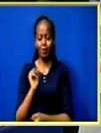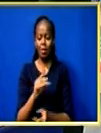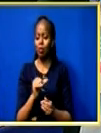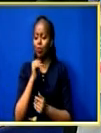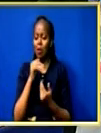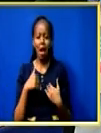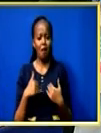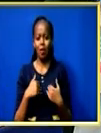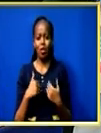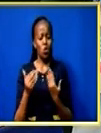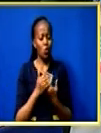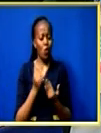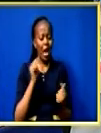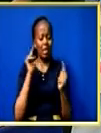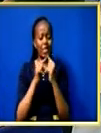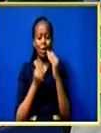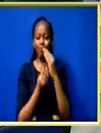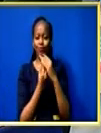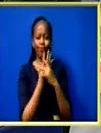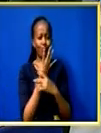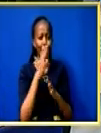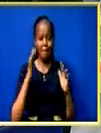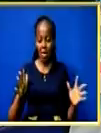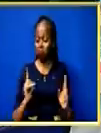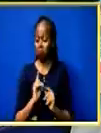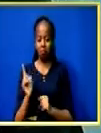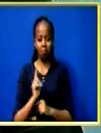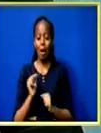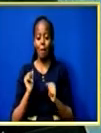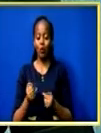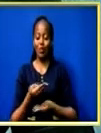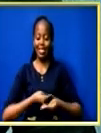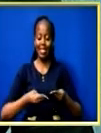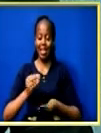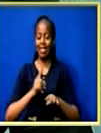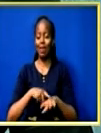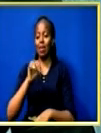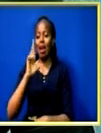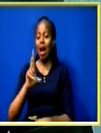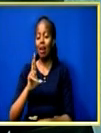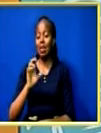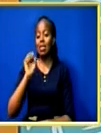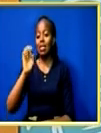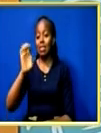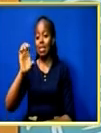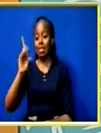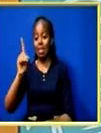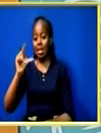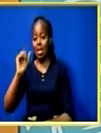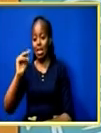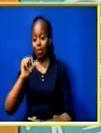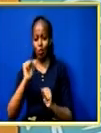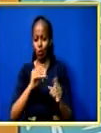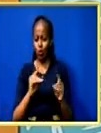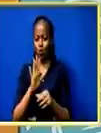have to actually take care of them until they're like big plants. Uh-huh. So I can actually sell them when they're seedlings. So are you going to do our... I